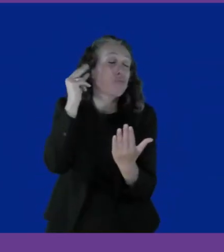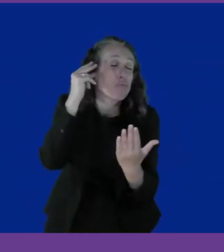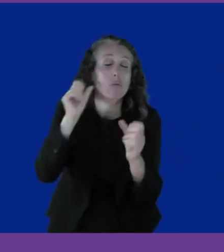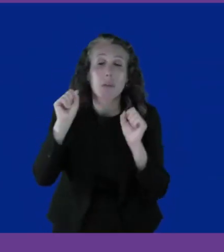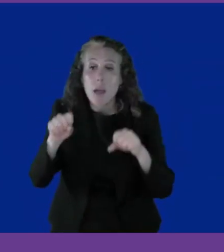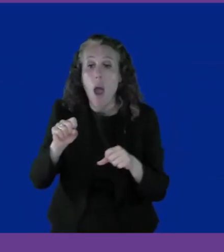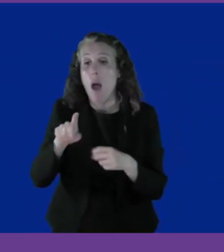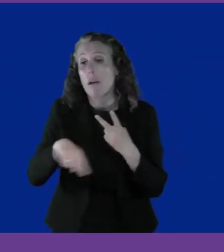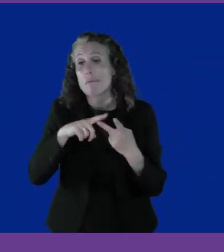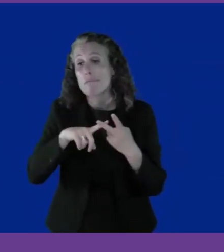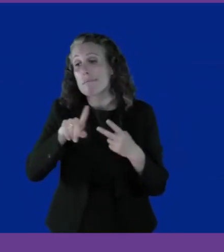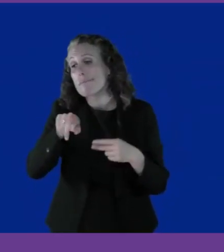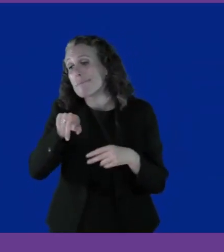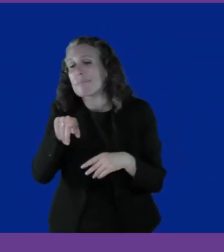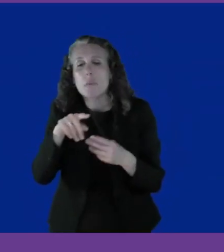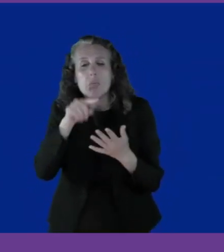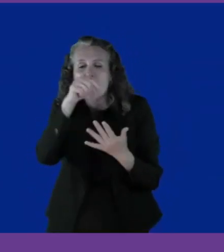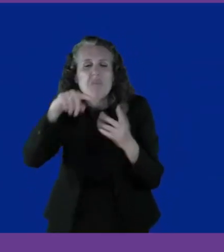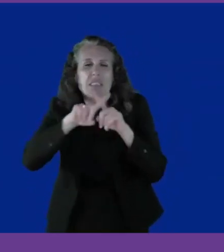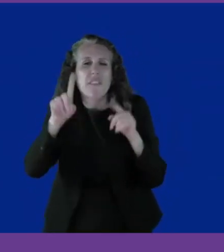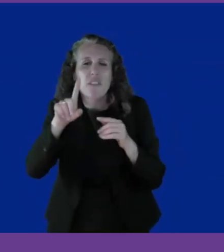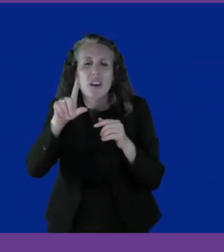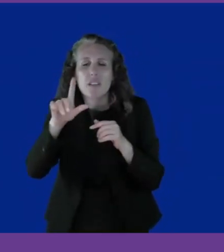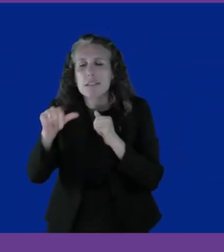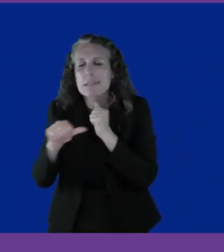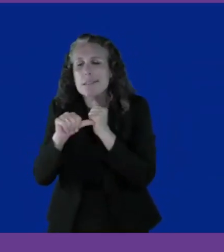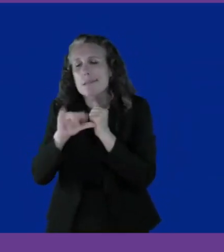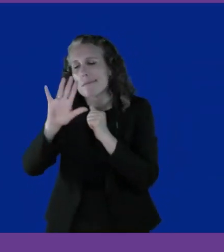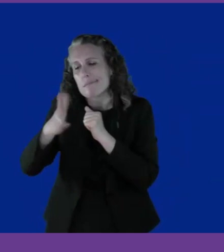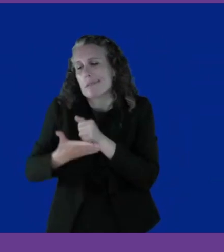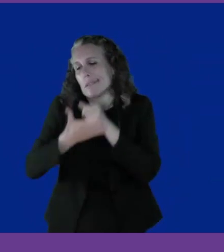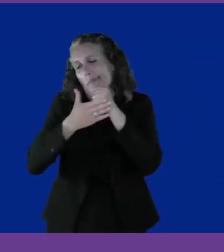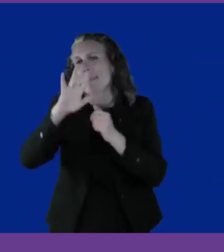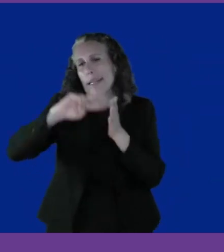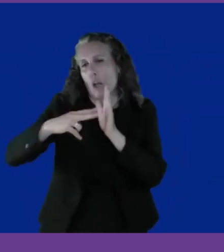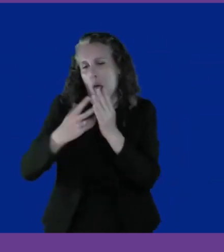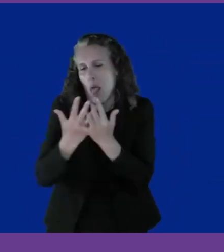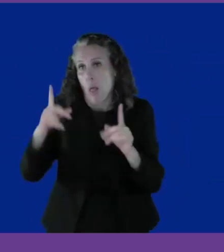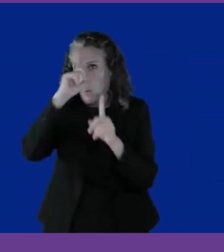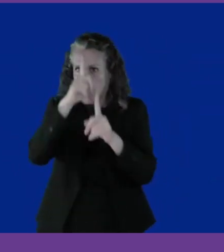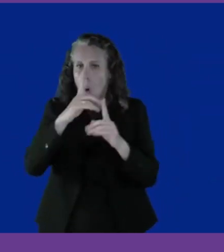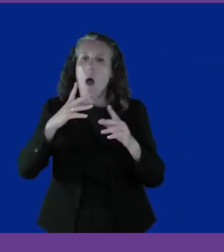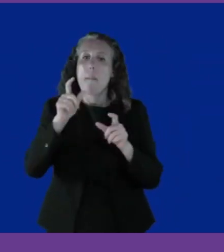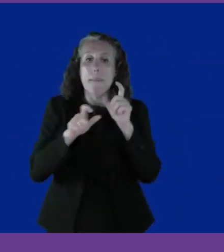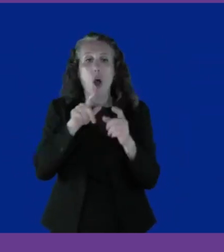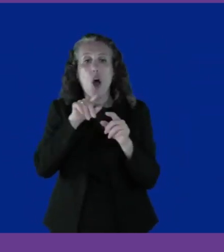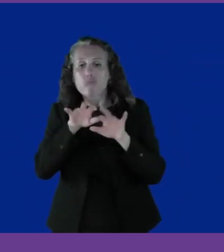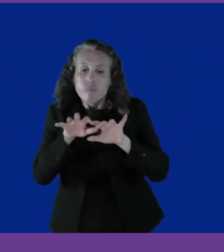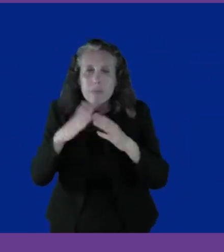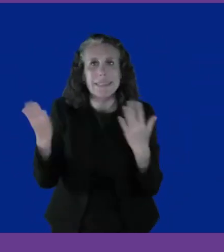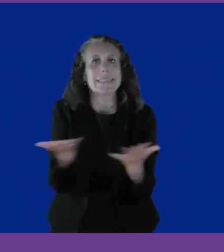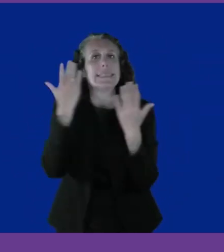technologies, so to make it easy to use. Also on physical